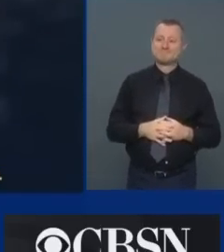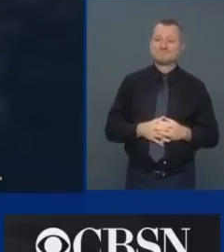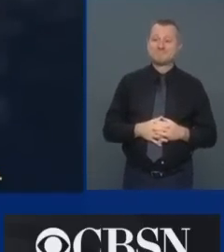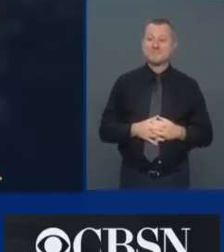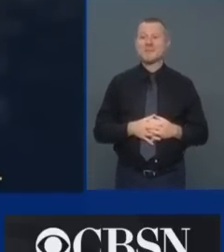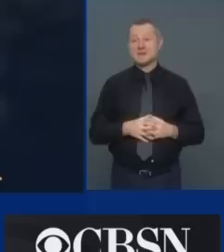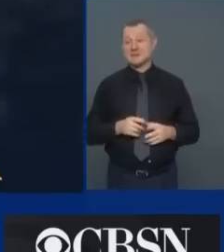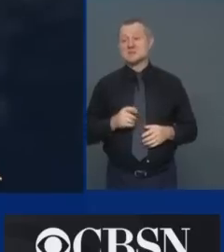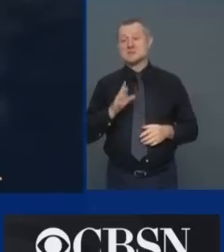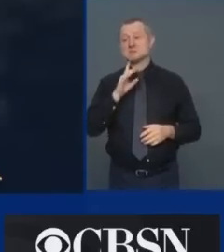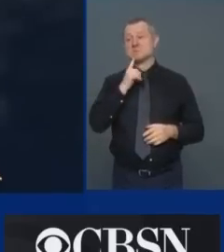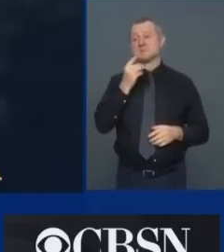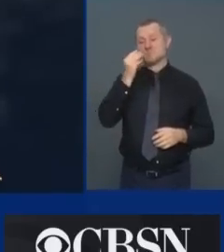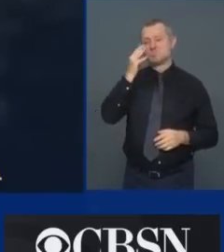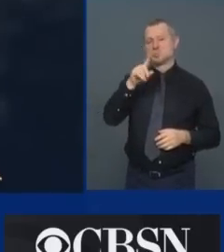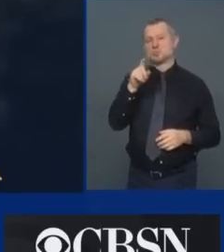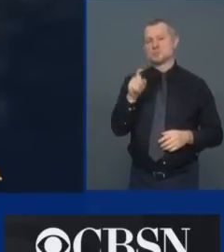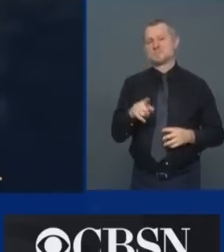question.